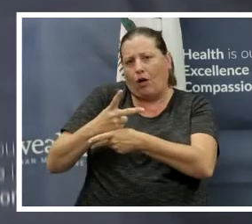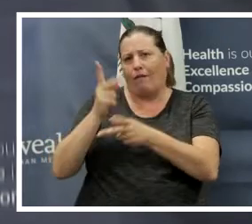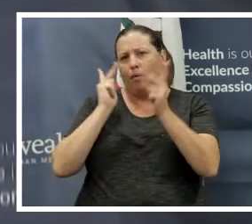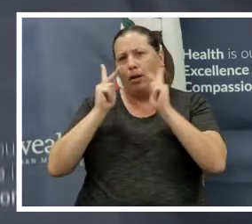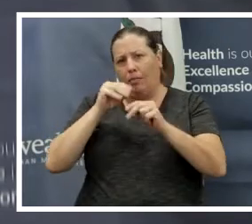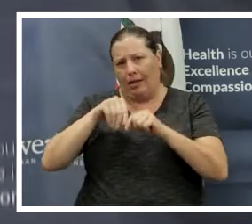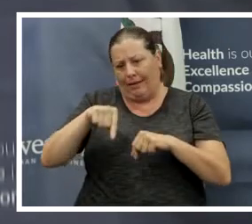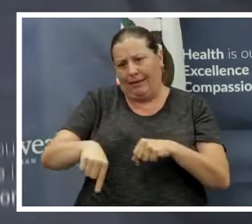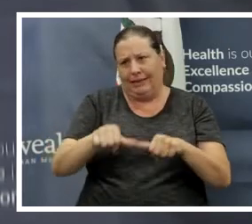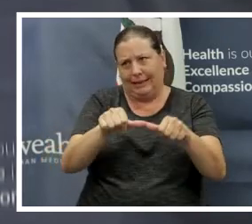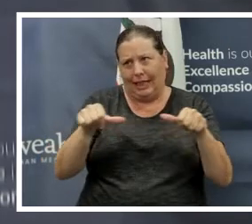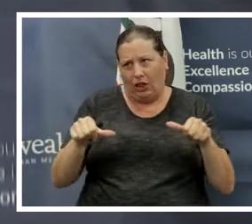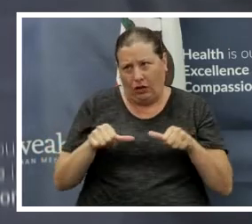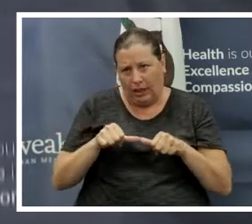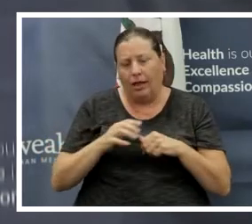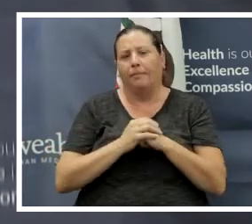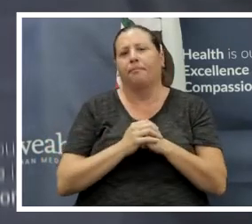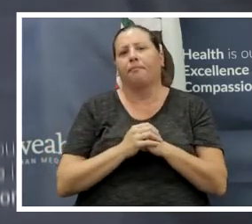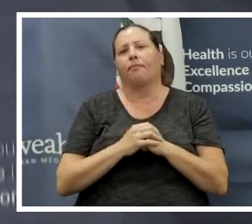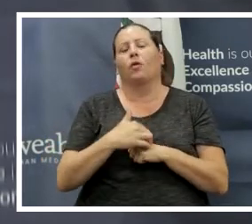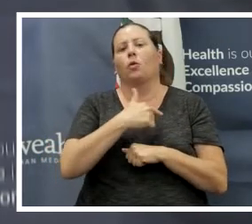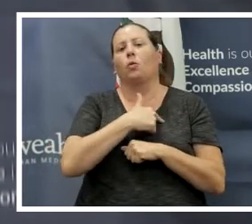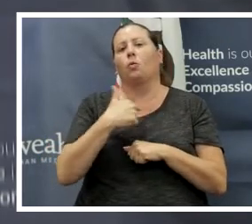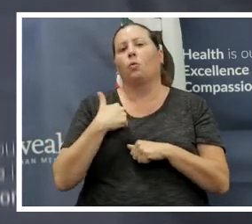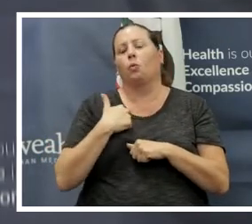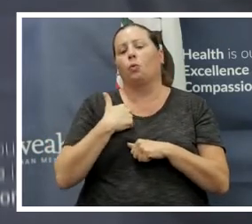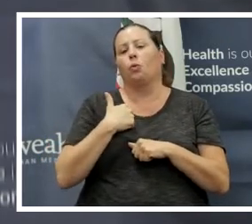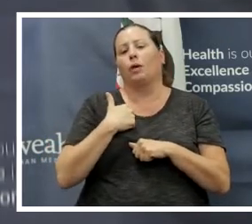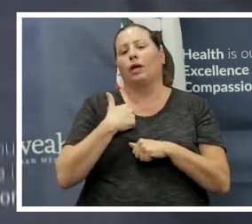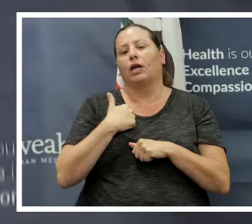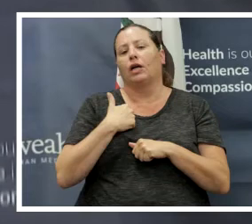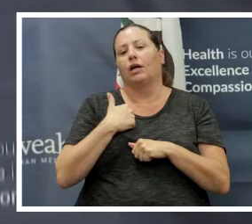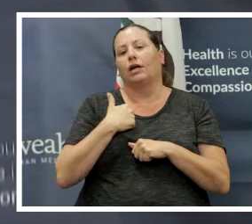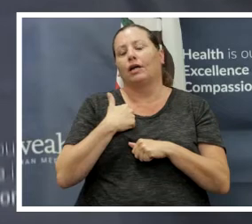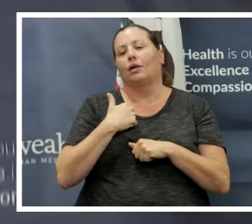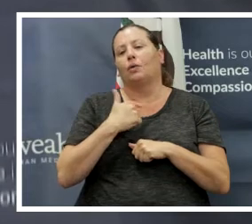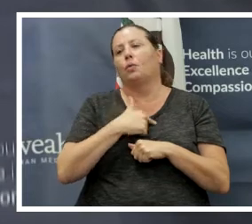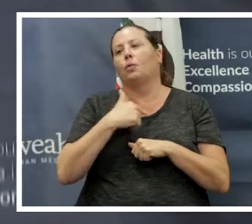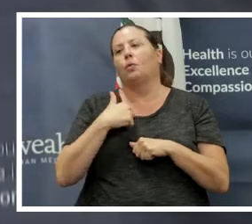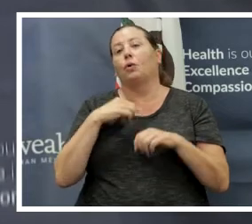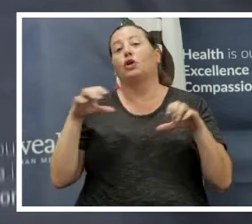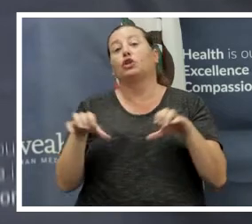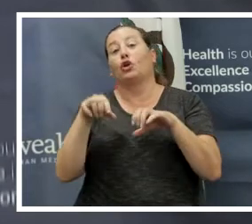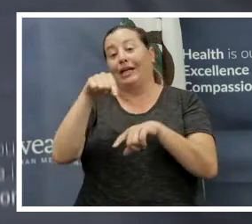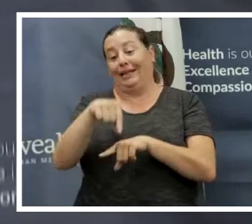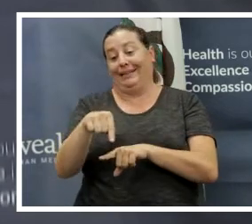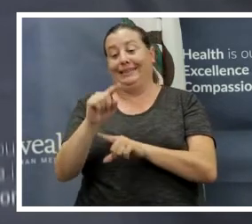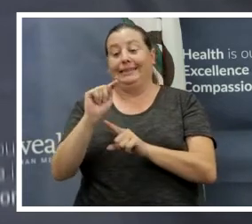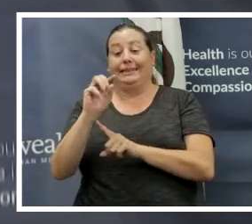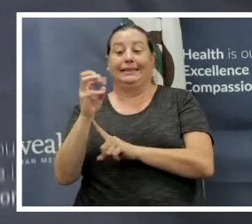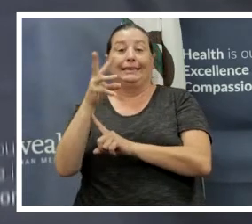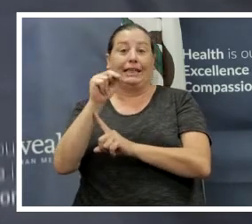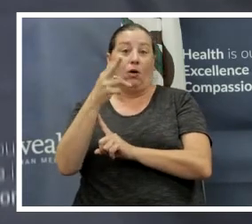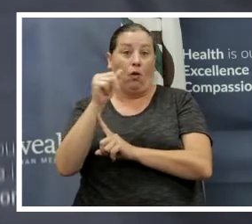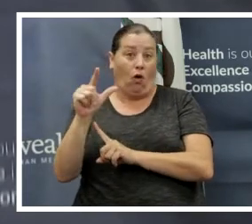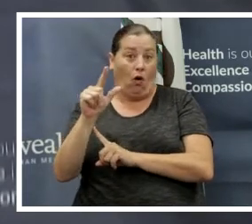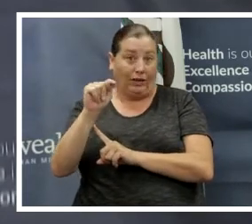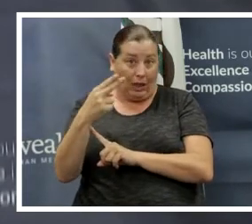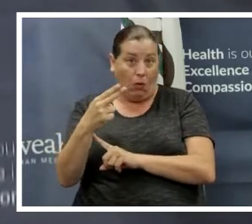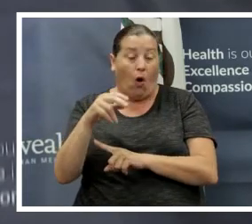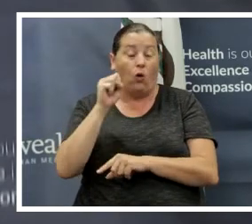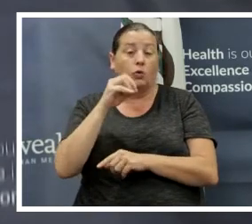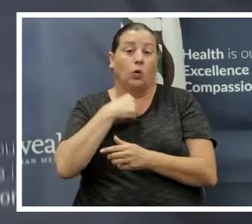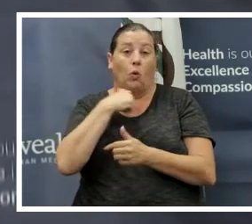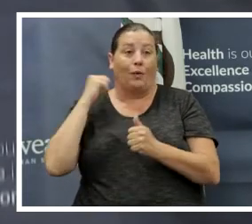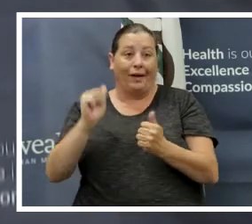area. We're doing this urgent care. We're doing this town hall so that we can